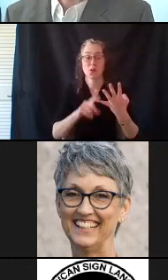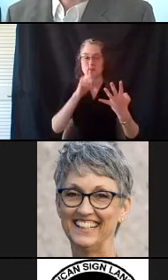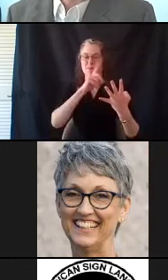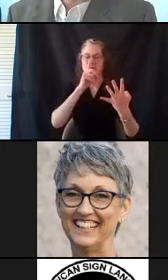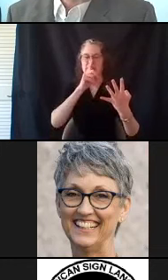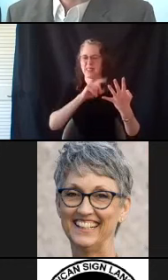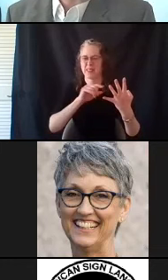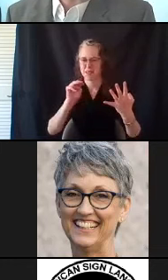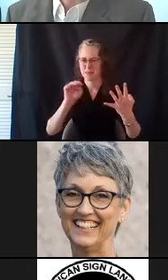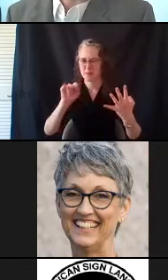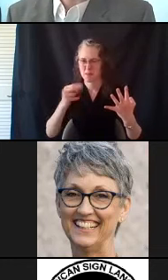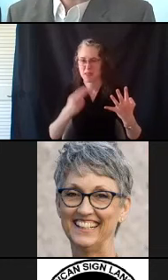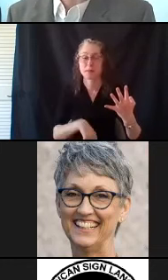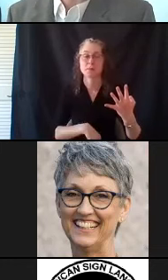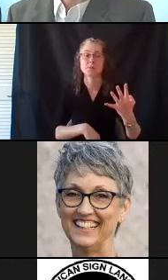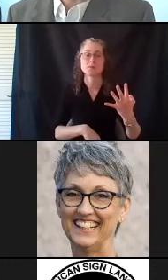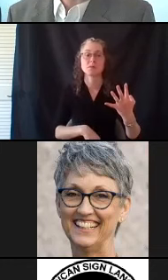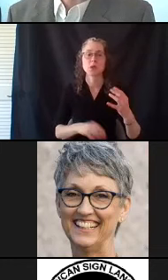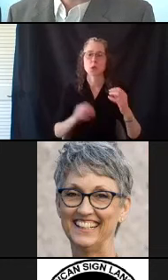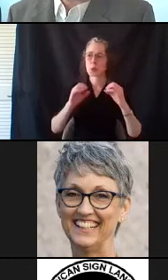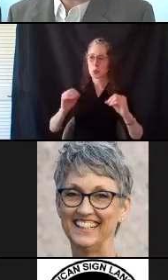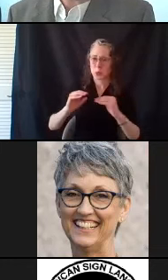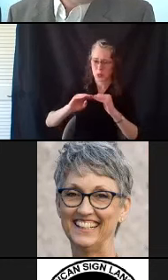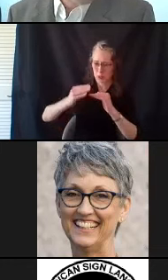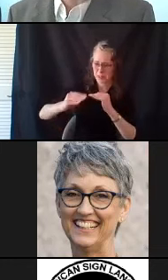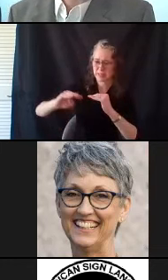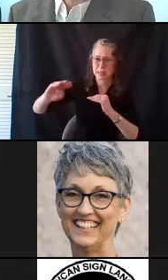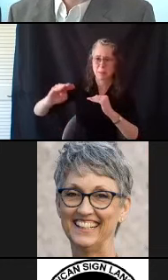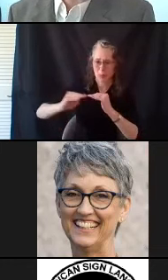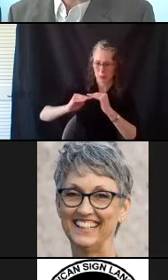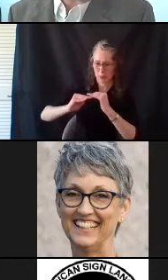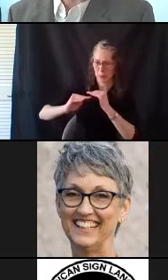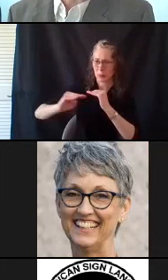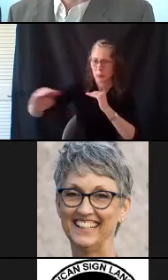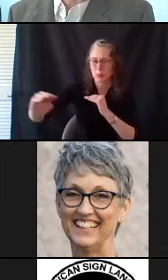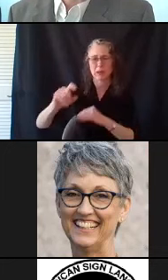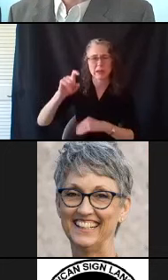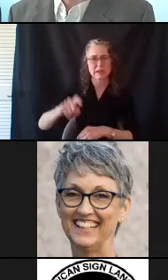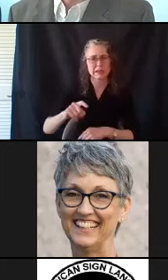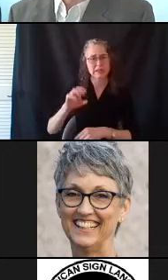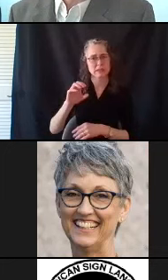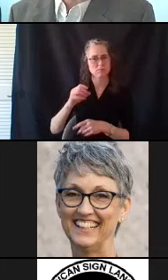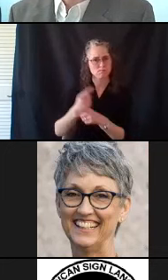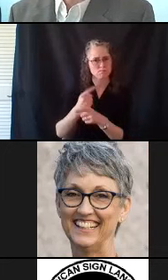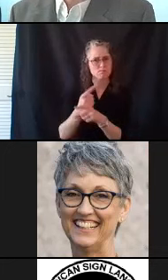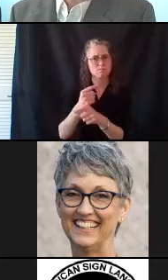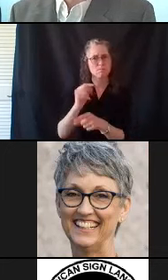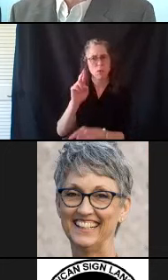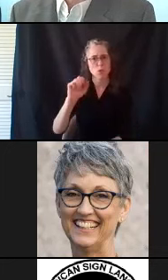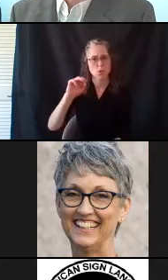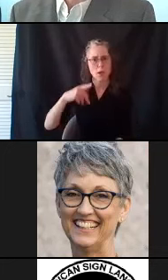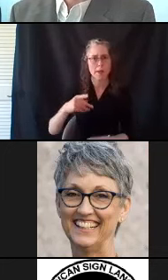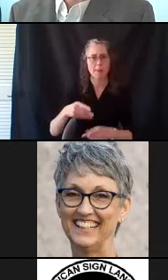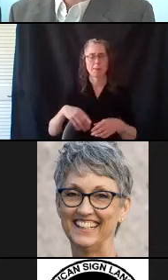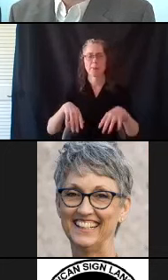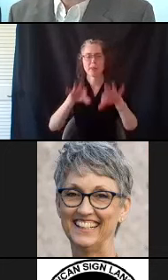4 says a zero-step entrance requires a conventional ramp with a 90-degree drop-offs at the edges and